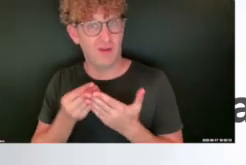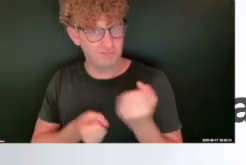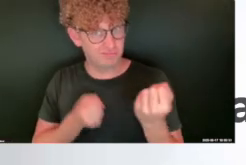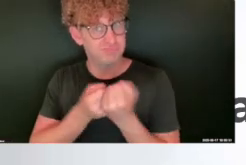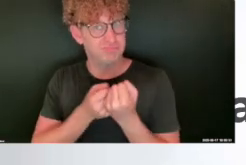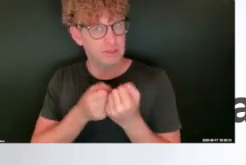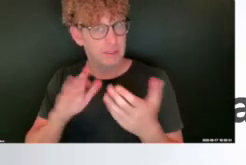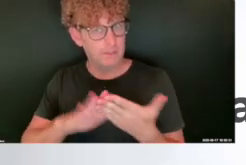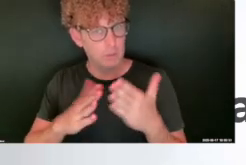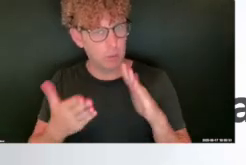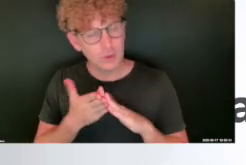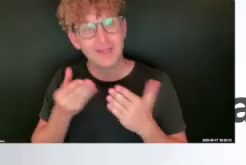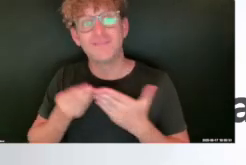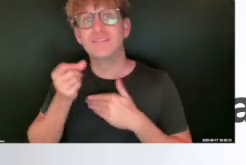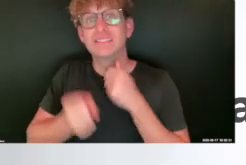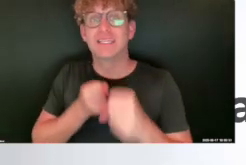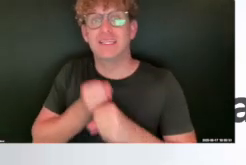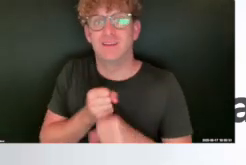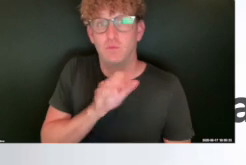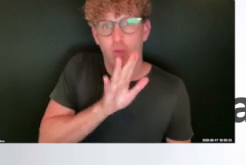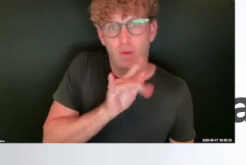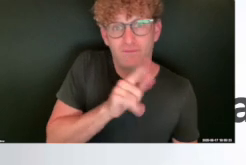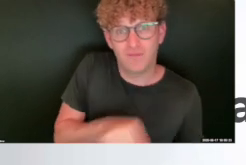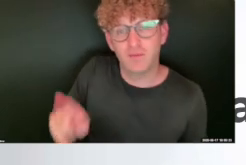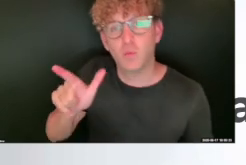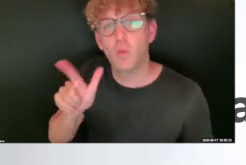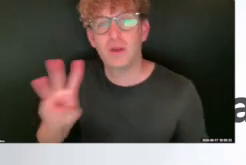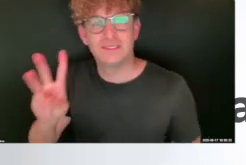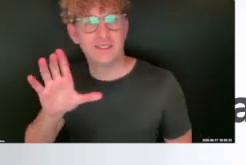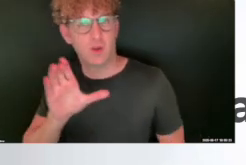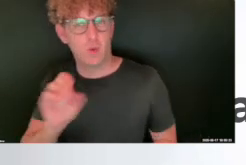I think that's the end of my slides.